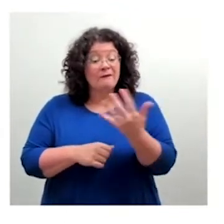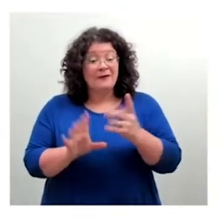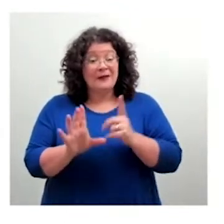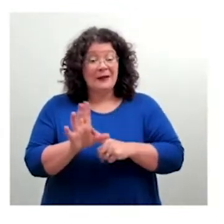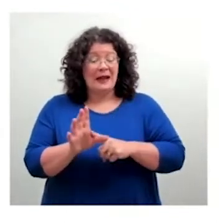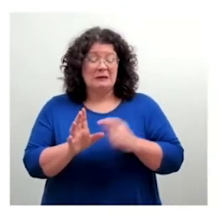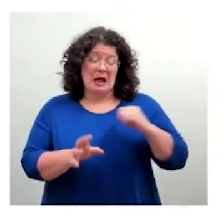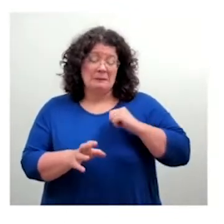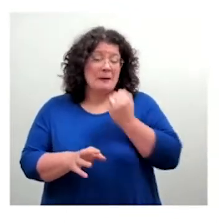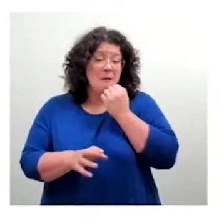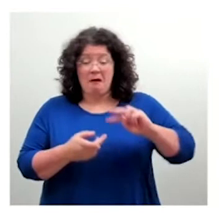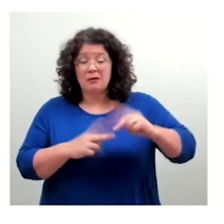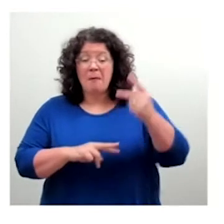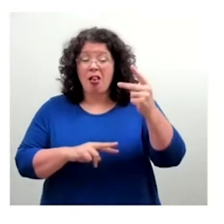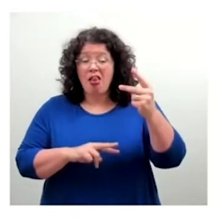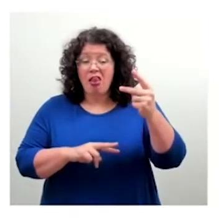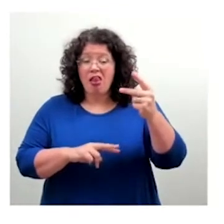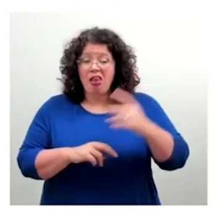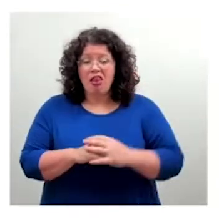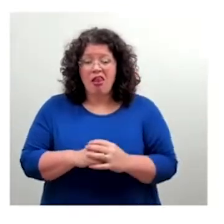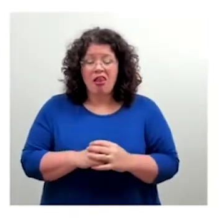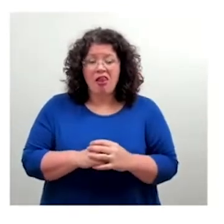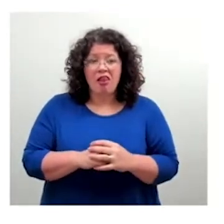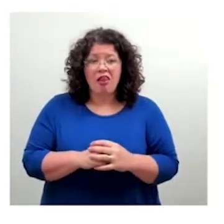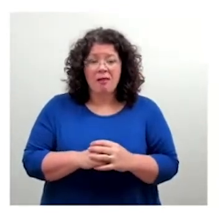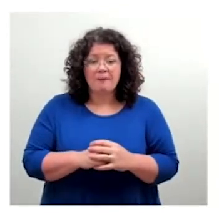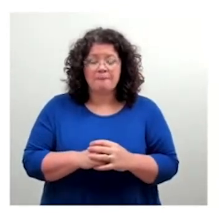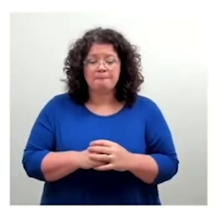70%, which is incredibly high.